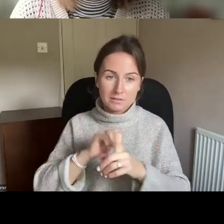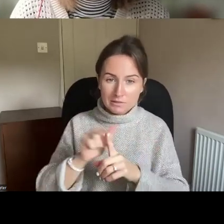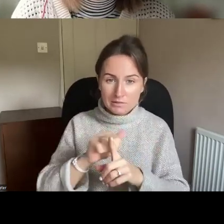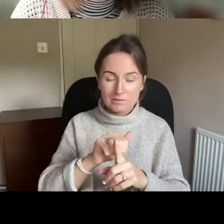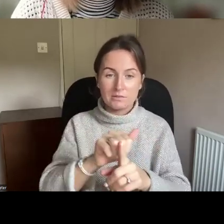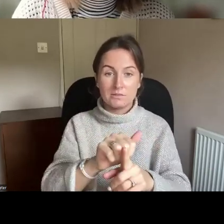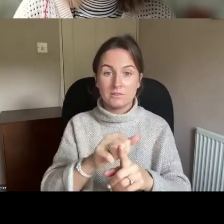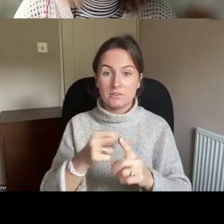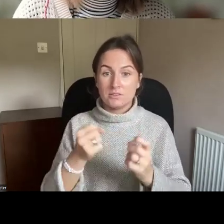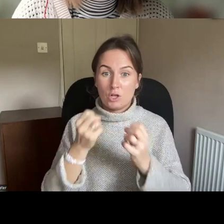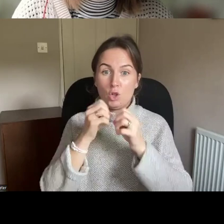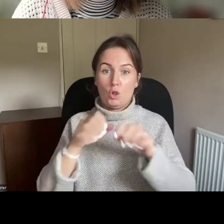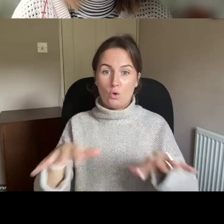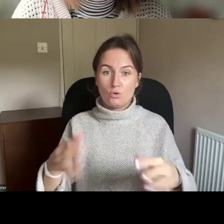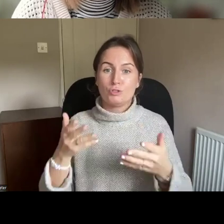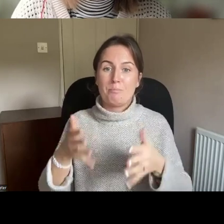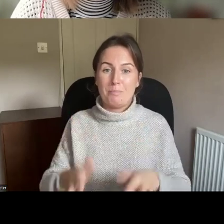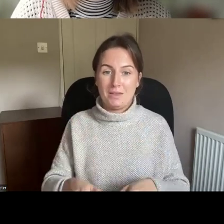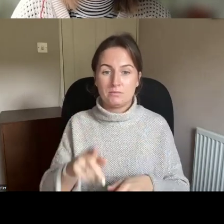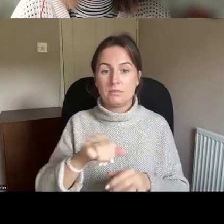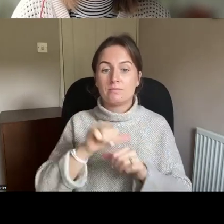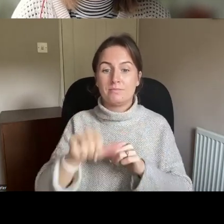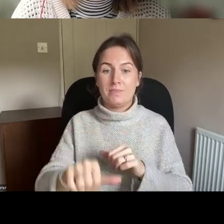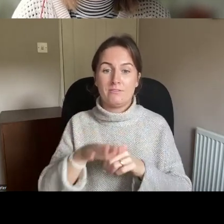have launched, and the next phase begins for us to